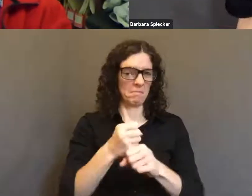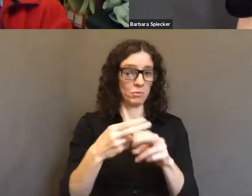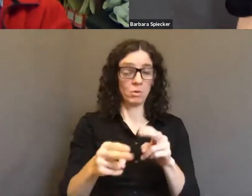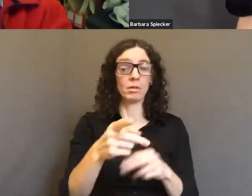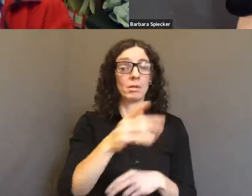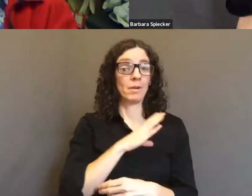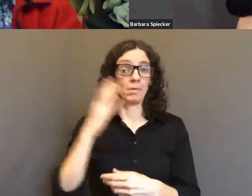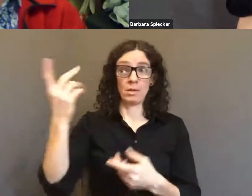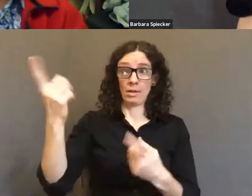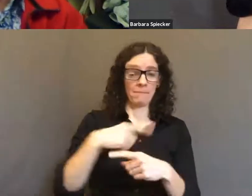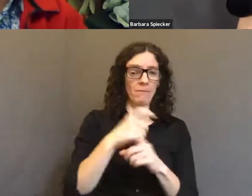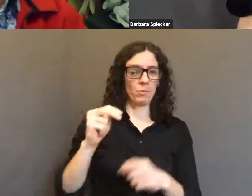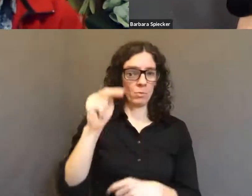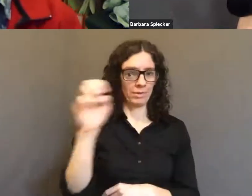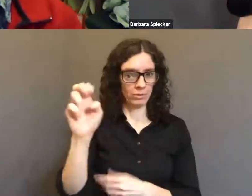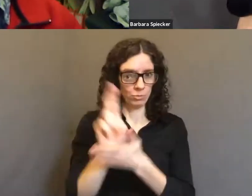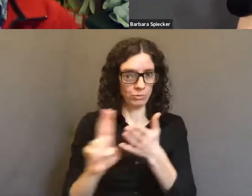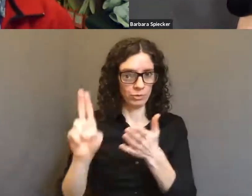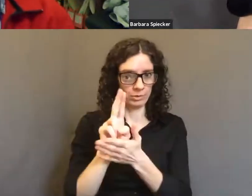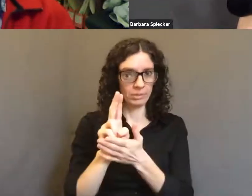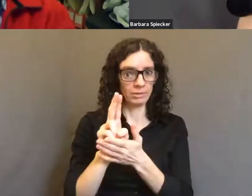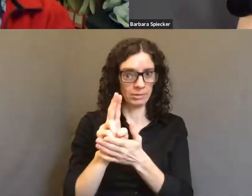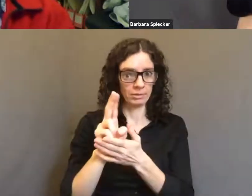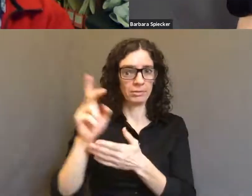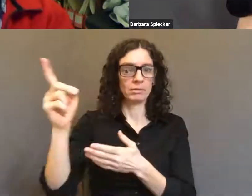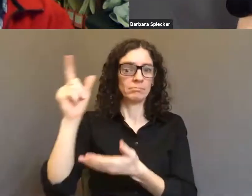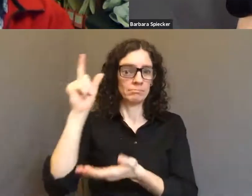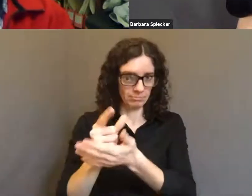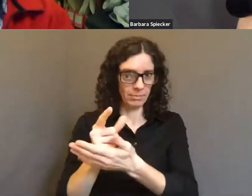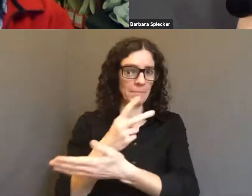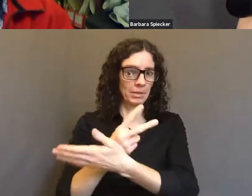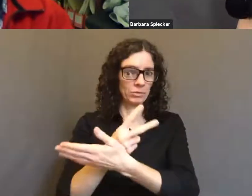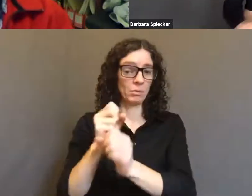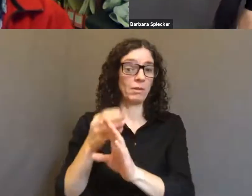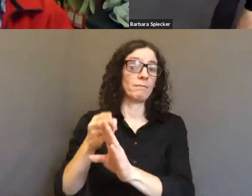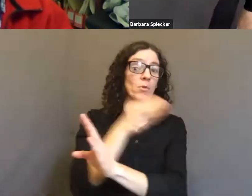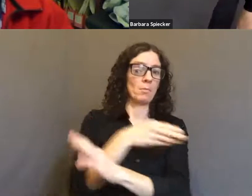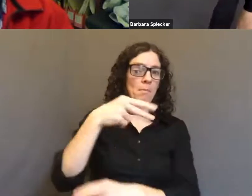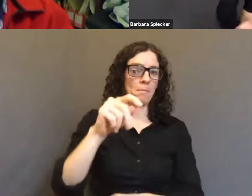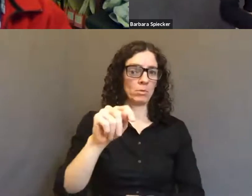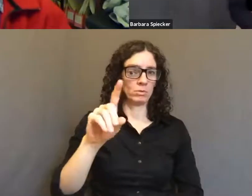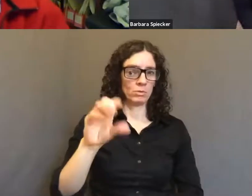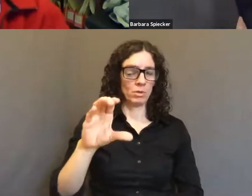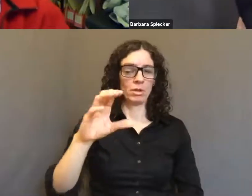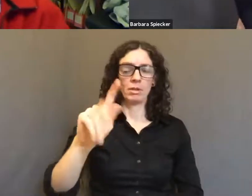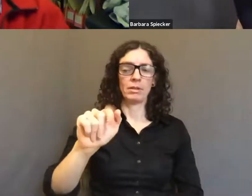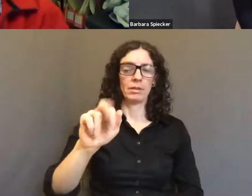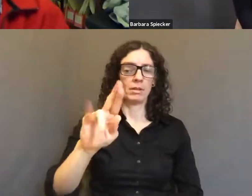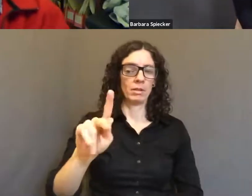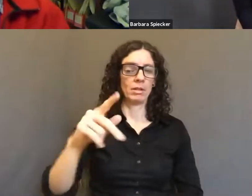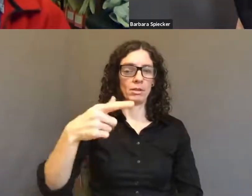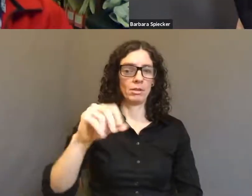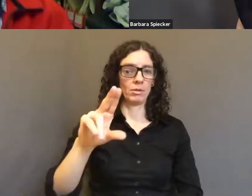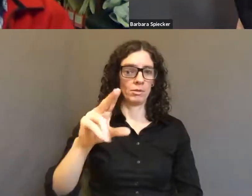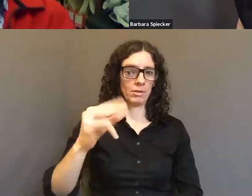Northeastern University, where she got a master's with a former postdoc in our lab, Tarek Gouillet. He's now an associate professor